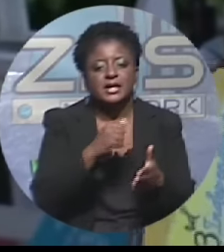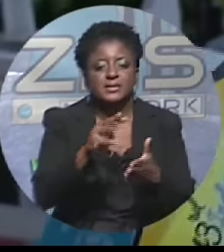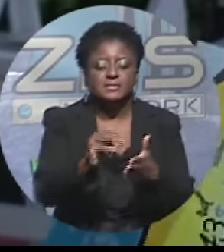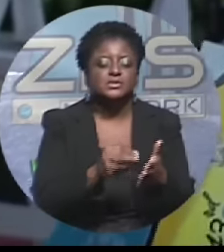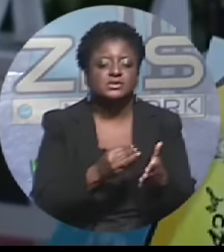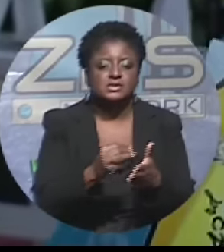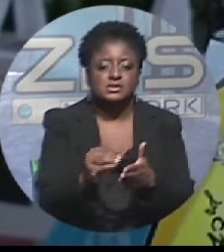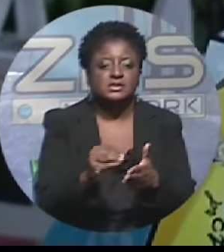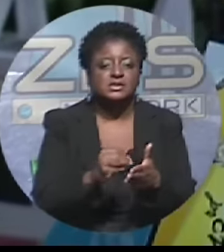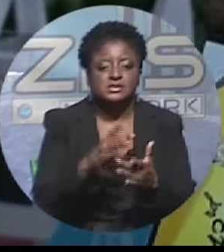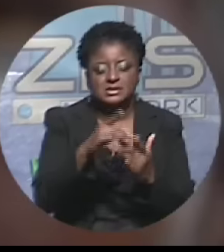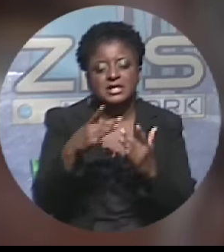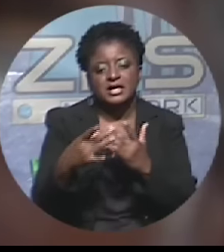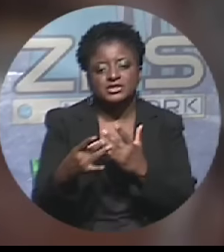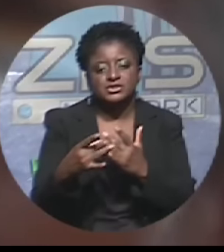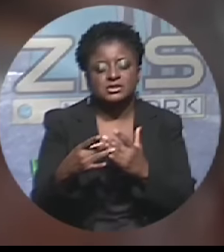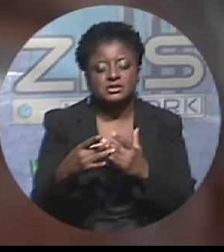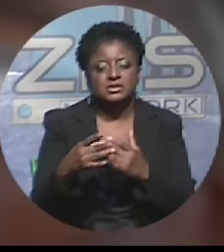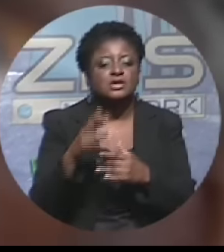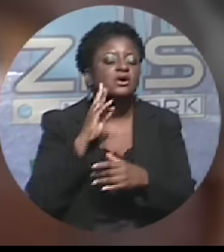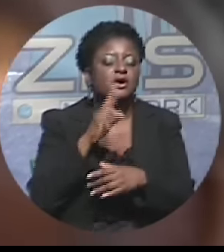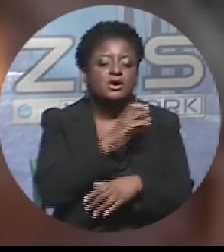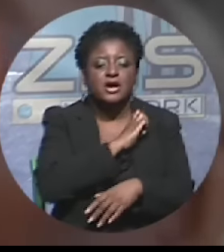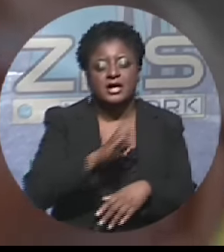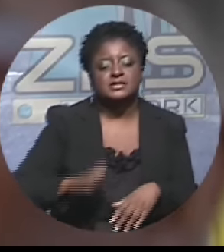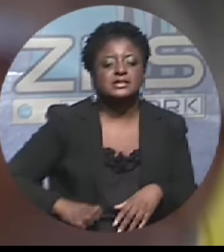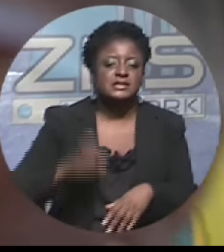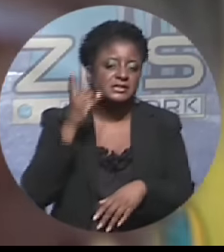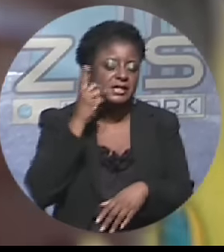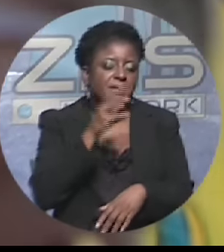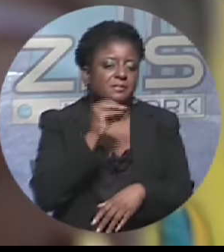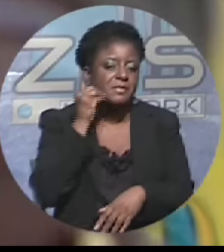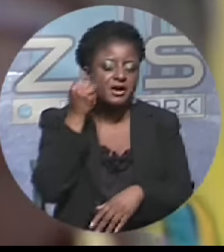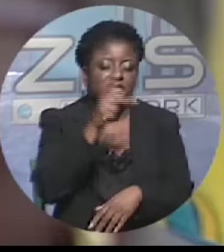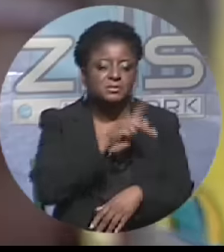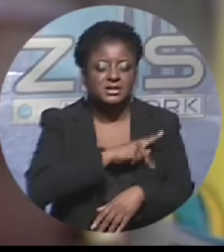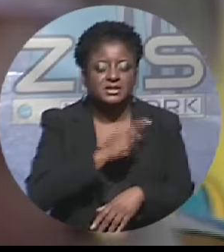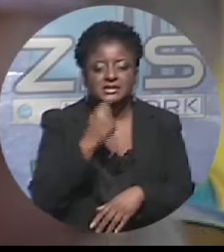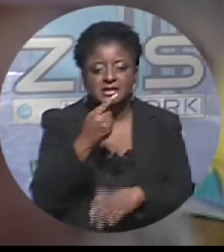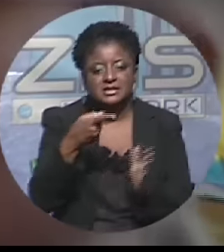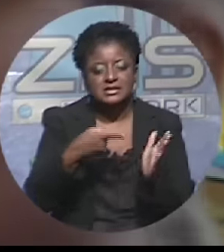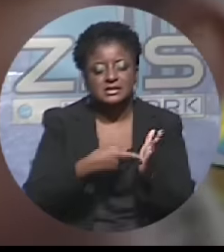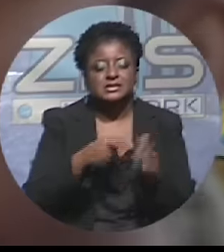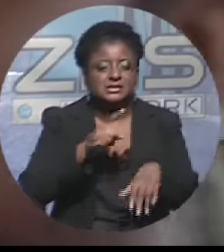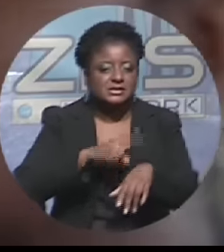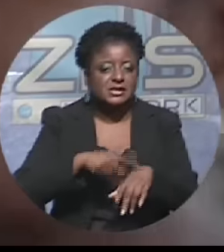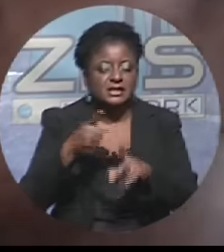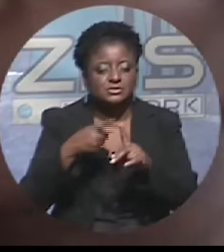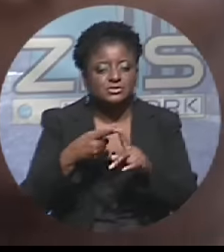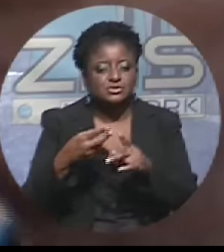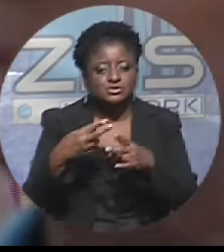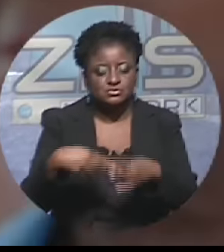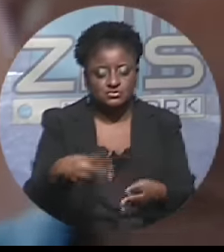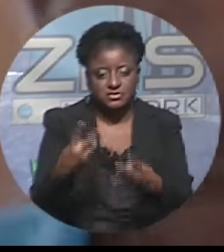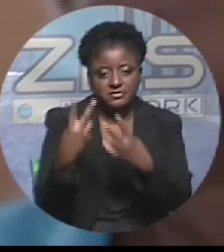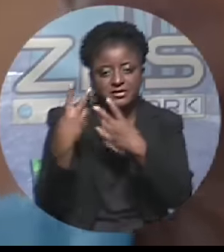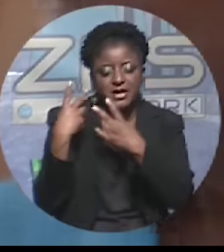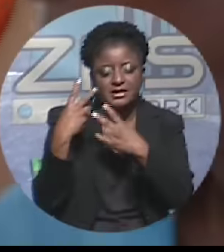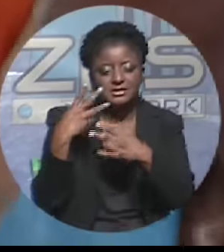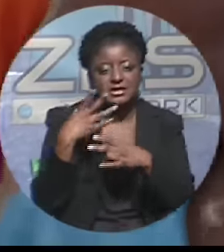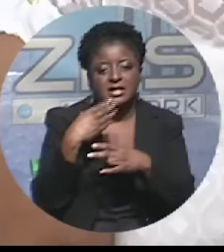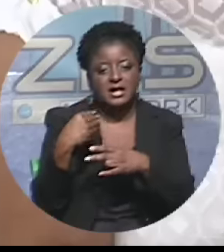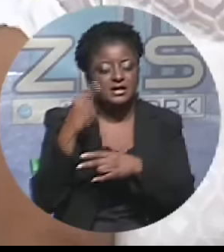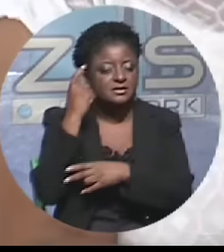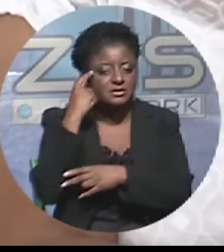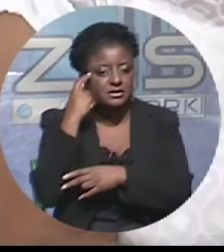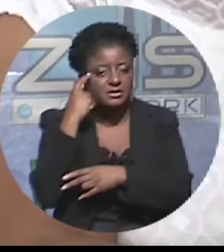Dame Marguerite Pinling said that National Pride Day is a time to reflect and take stock. She called on every Bahamian to continue